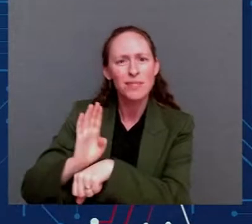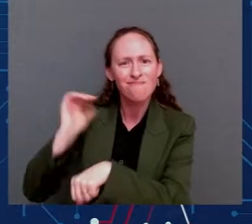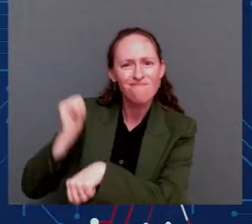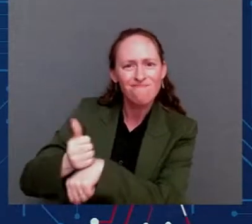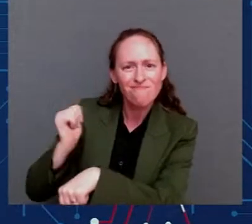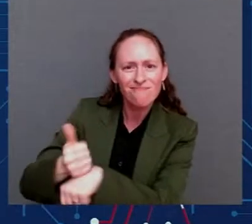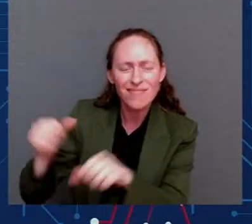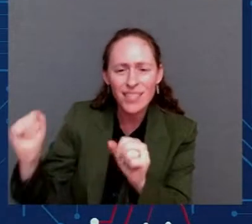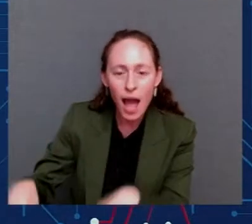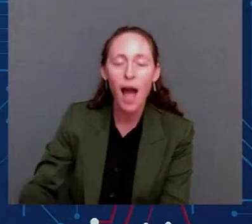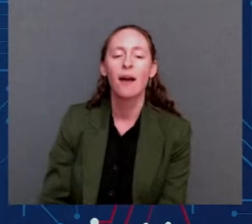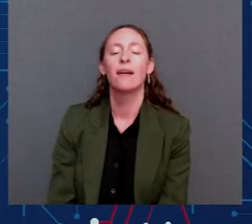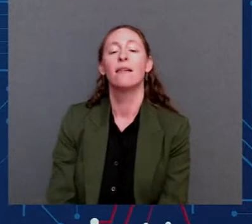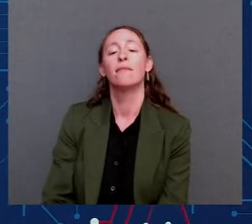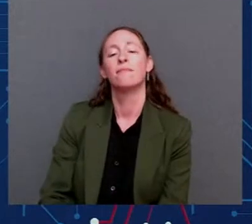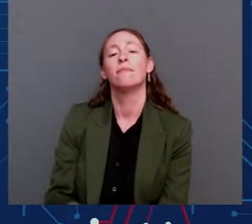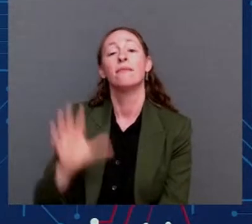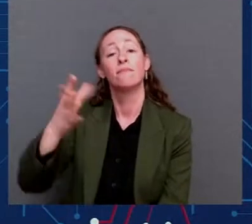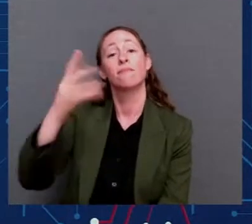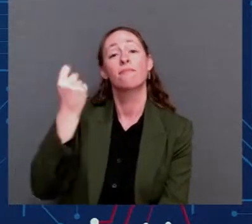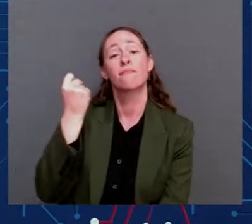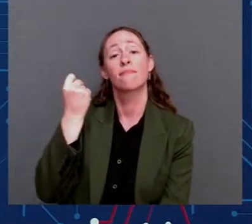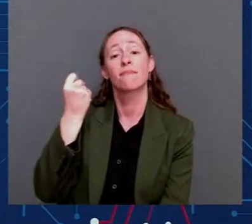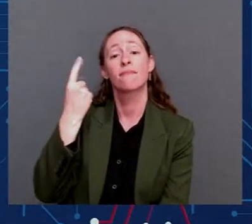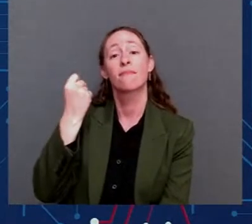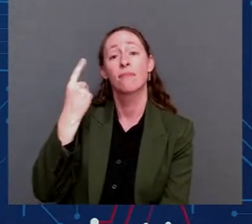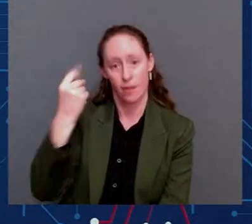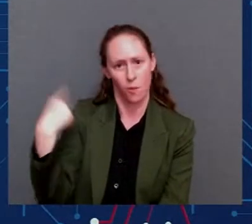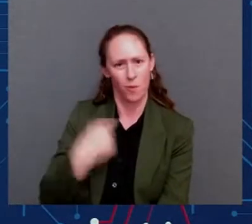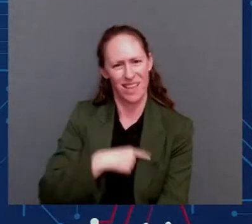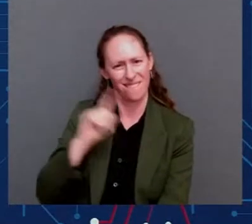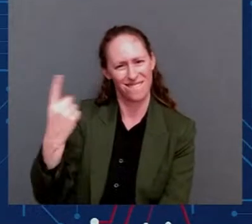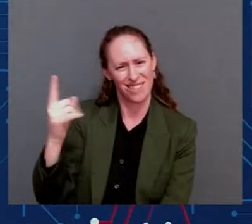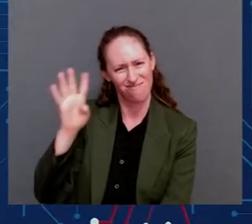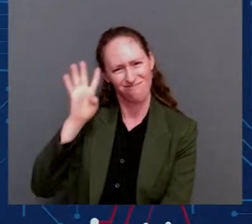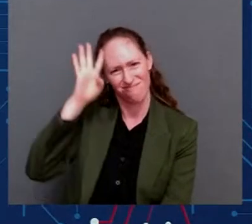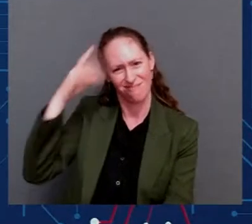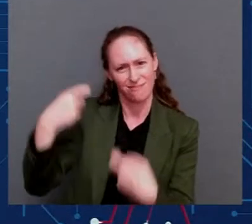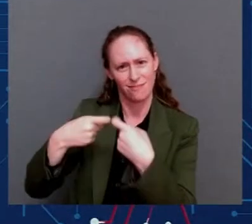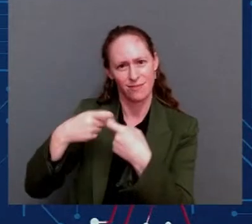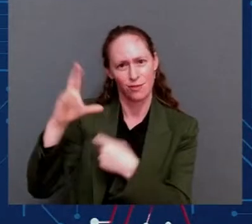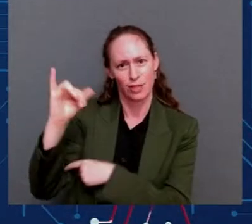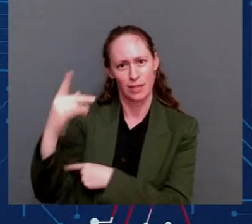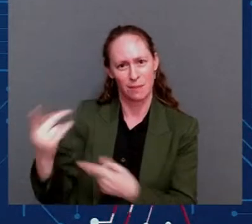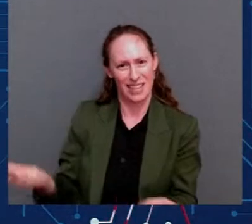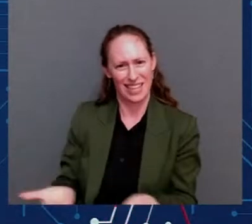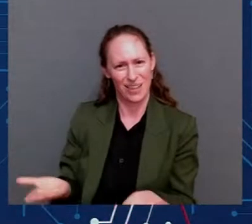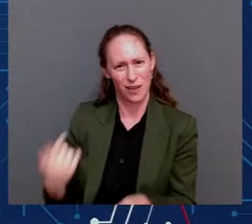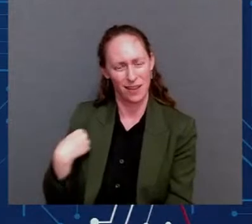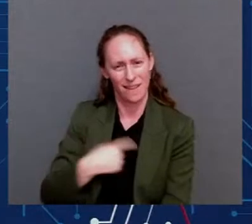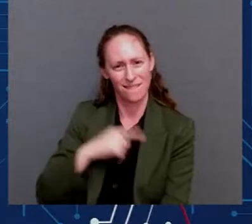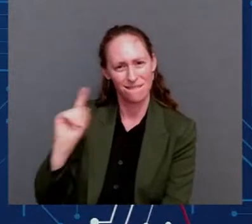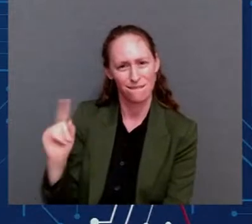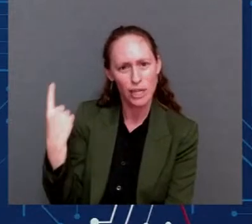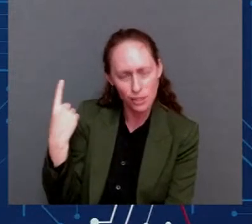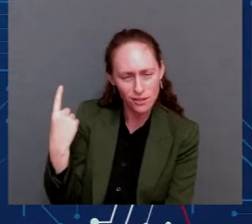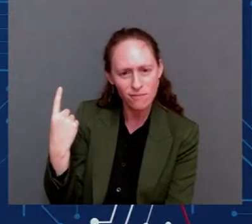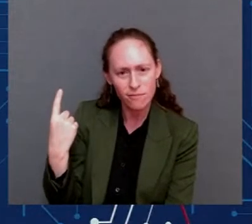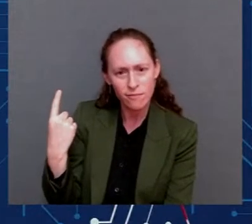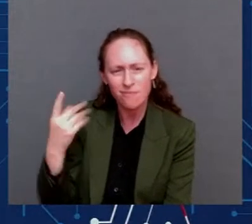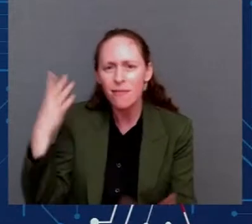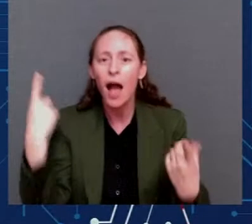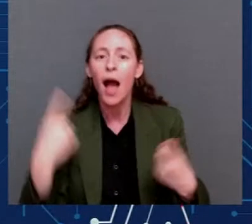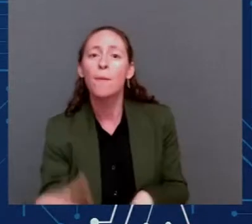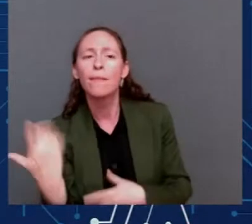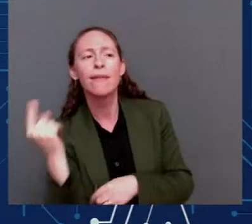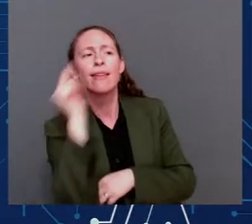depend on other countries for such a critical component to our economy. And I was really pleased to help usher this through the House. I'm a member of the Science,